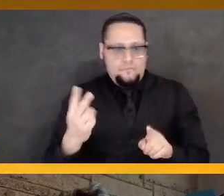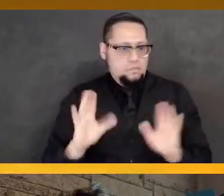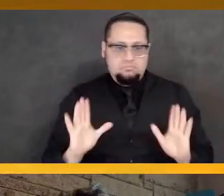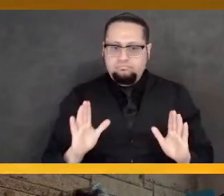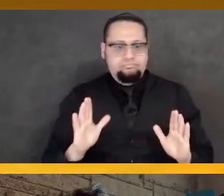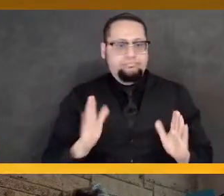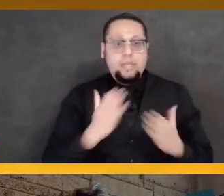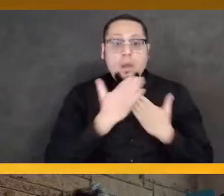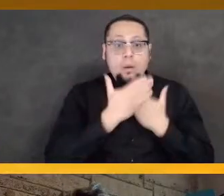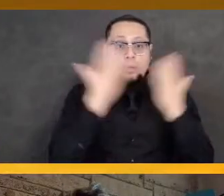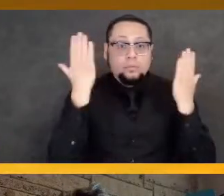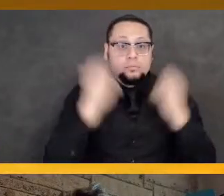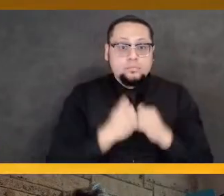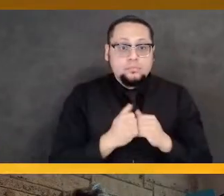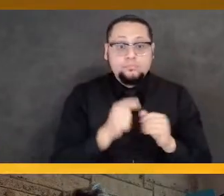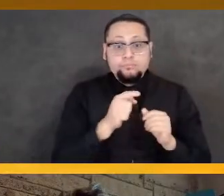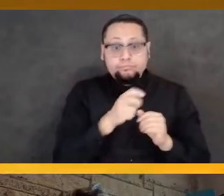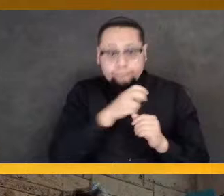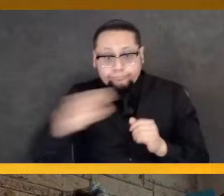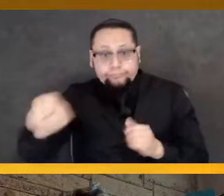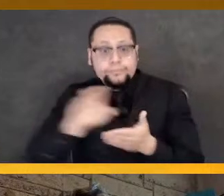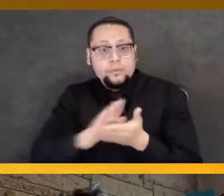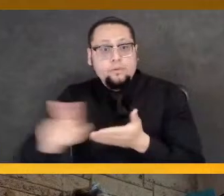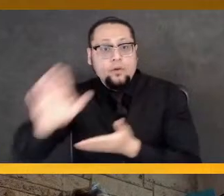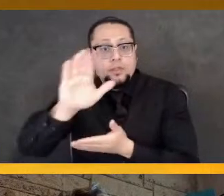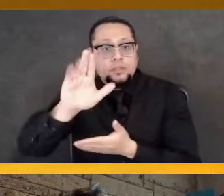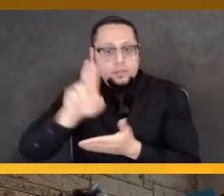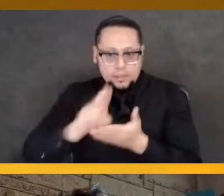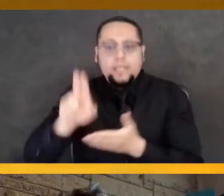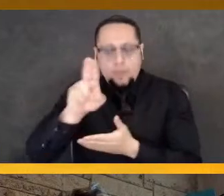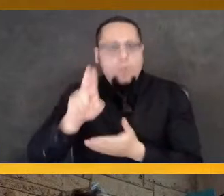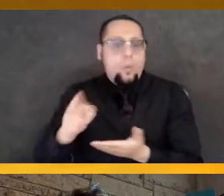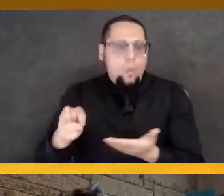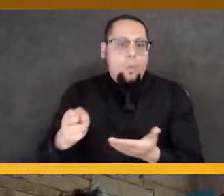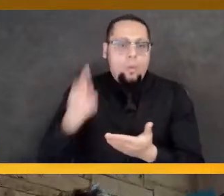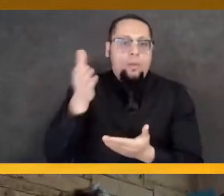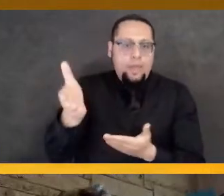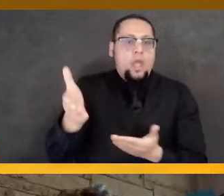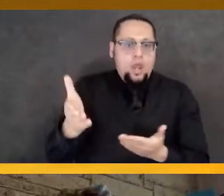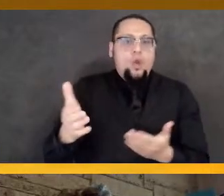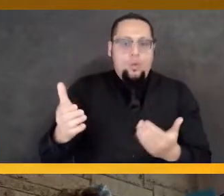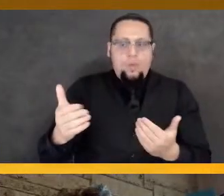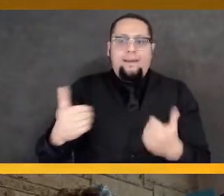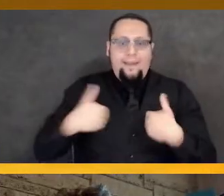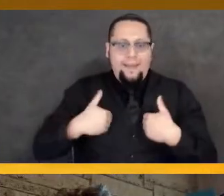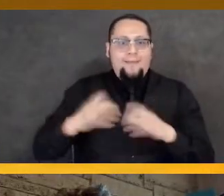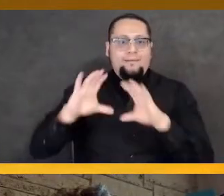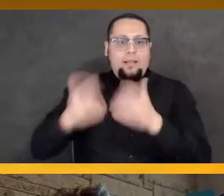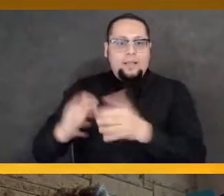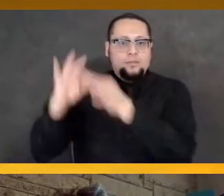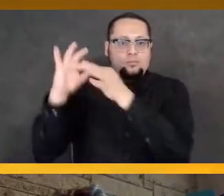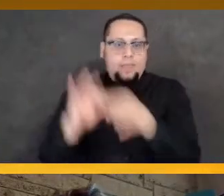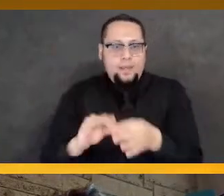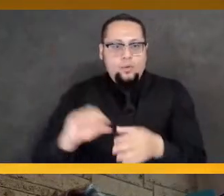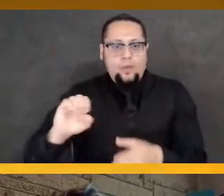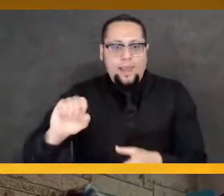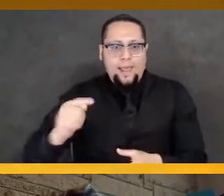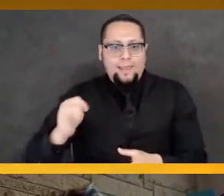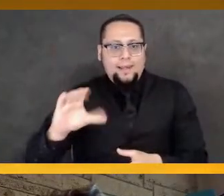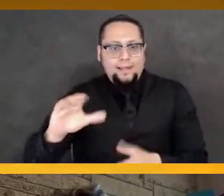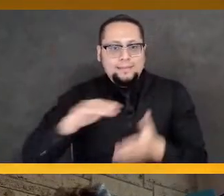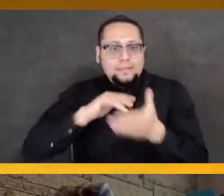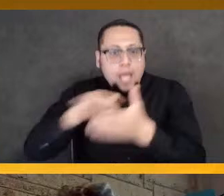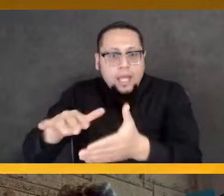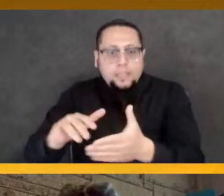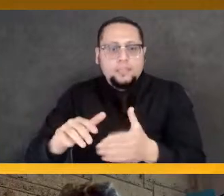get into college then or university, then you have an opportunity to get into ethnic studies and some other kinds of opportunities to find out